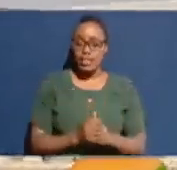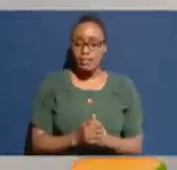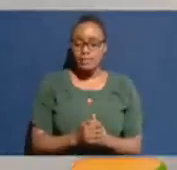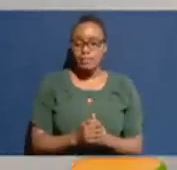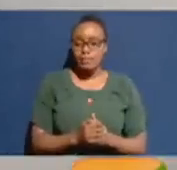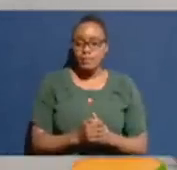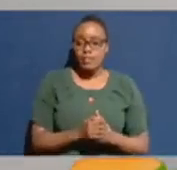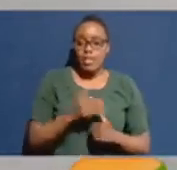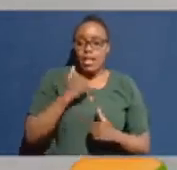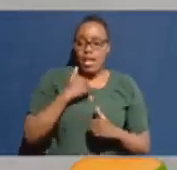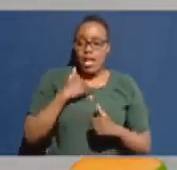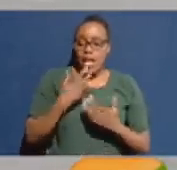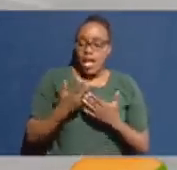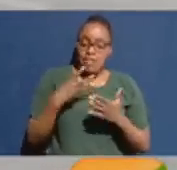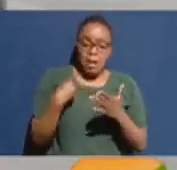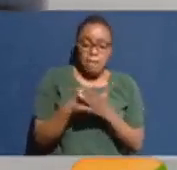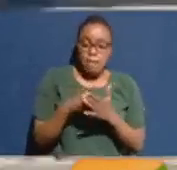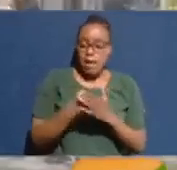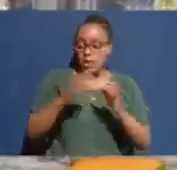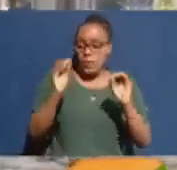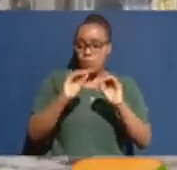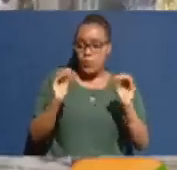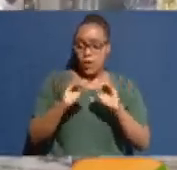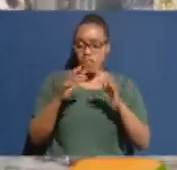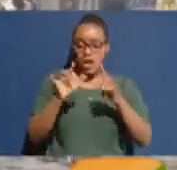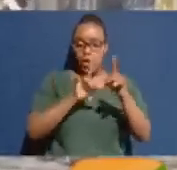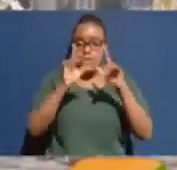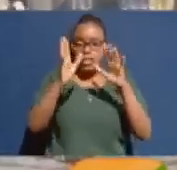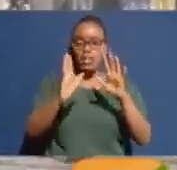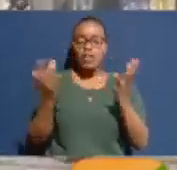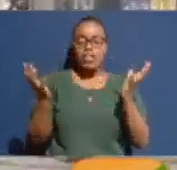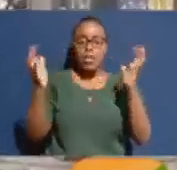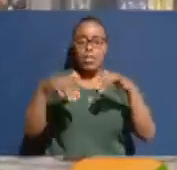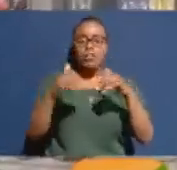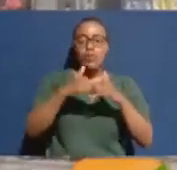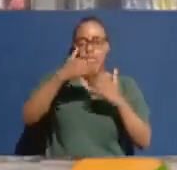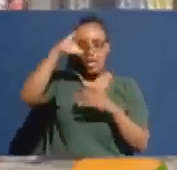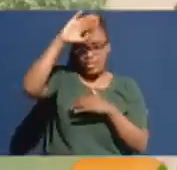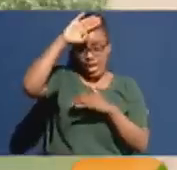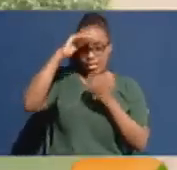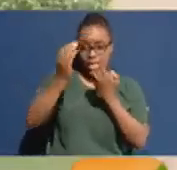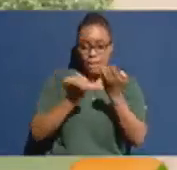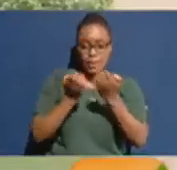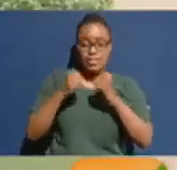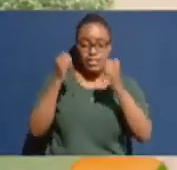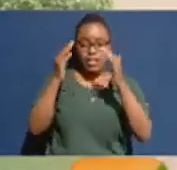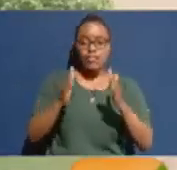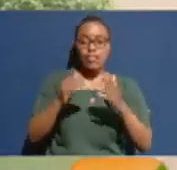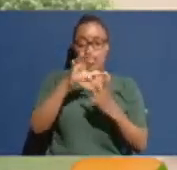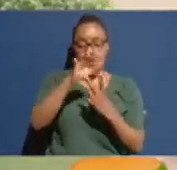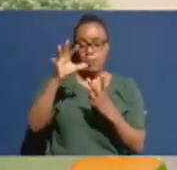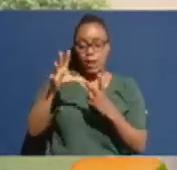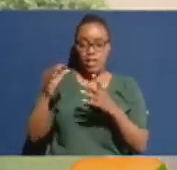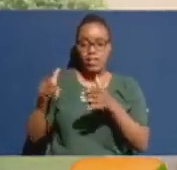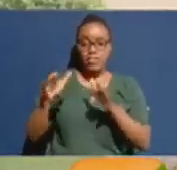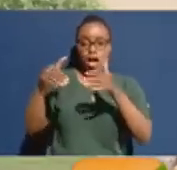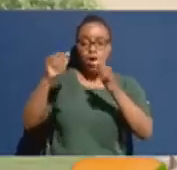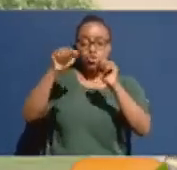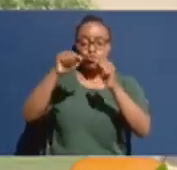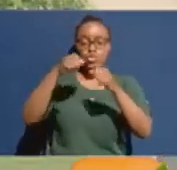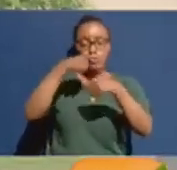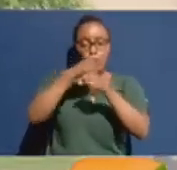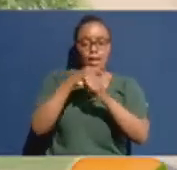The scarcity of foreign exchange that came by way of tourists clamping down taxi businesses as drivers seek alternative means to make ends